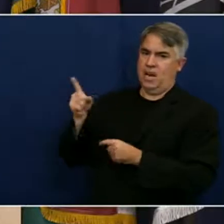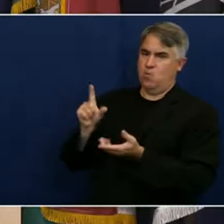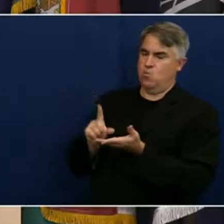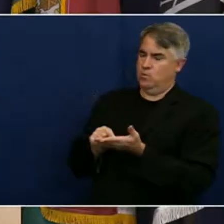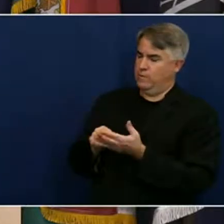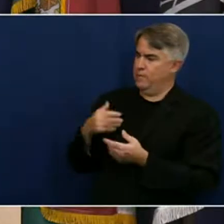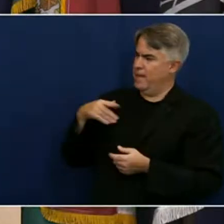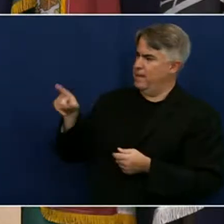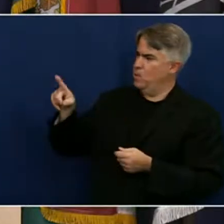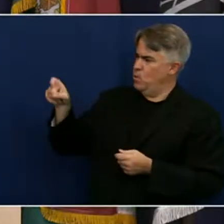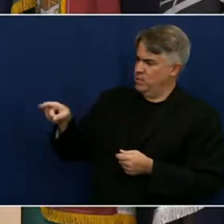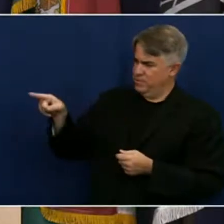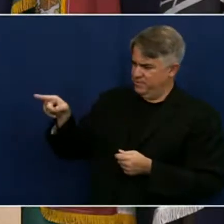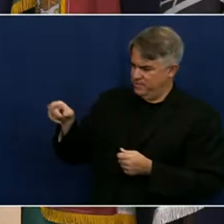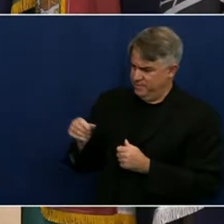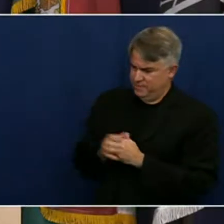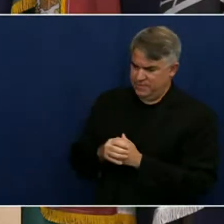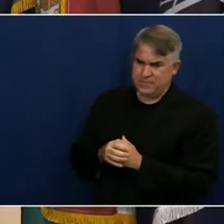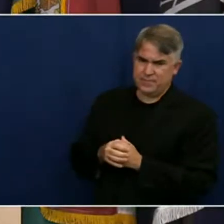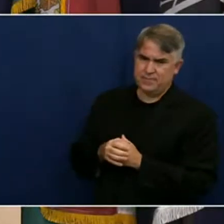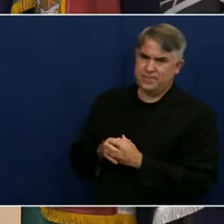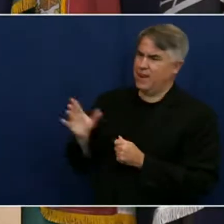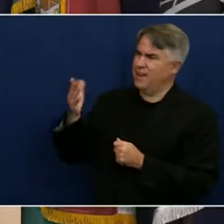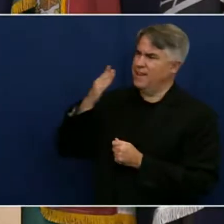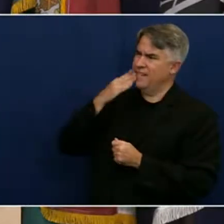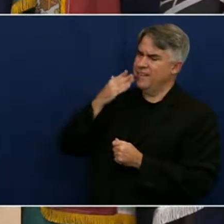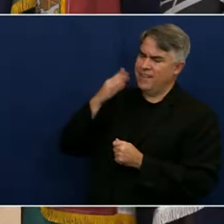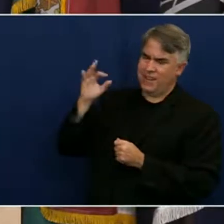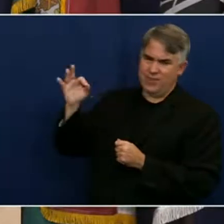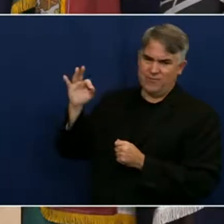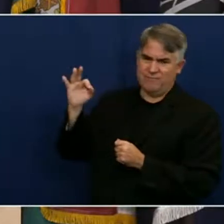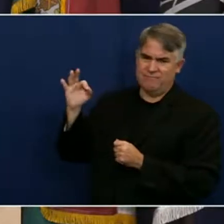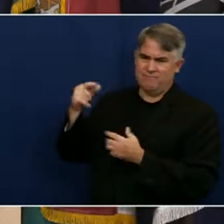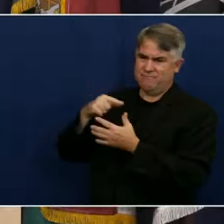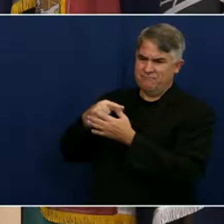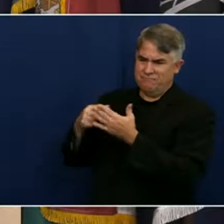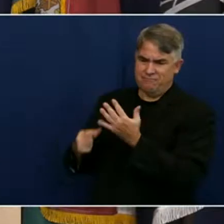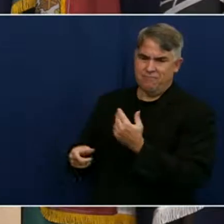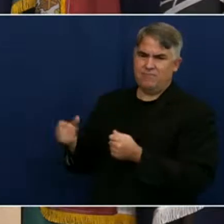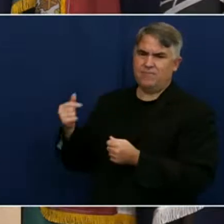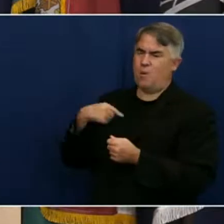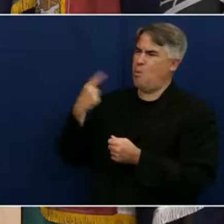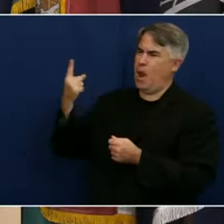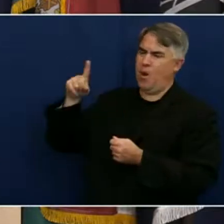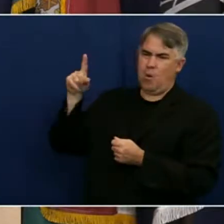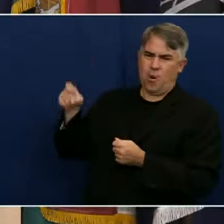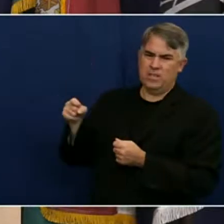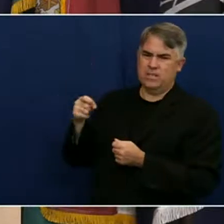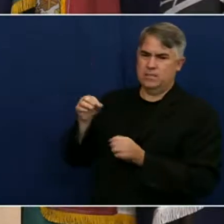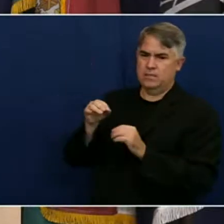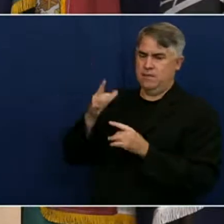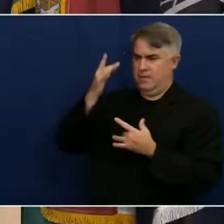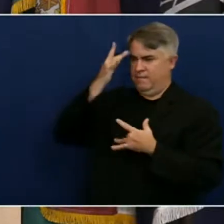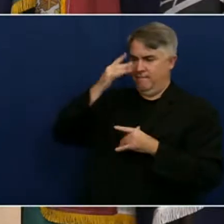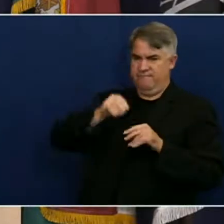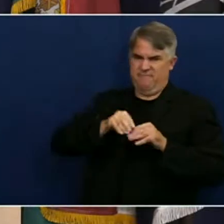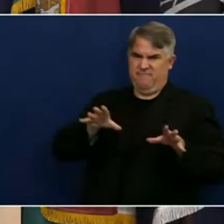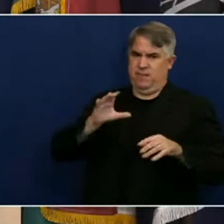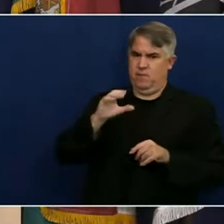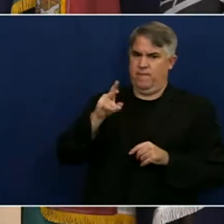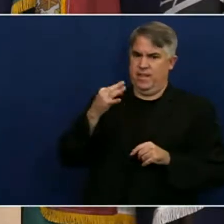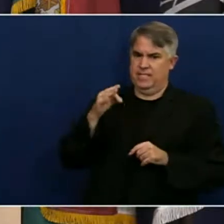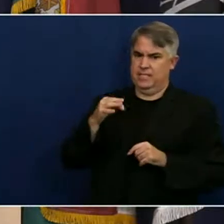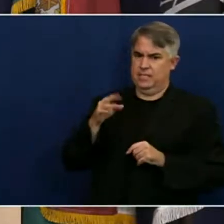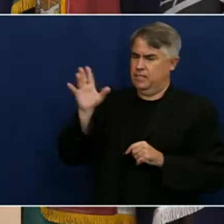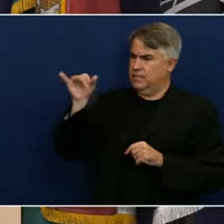Thanks so much for taking all of our questions today. I had a question about outbreaks. As we saw in yesterday's report